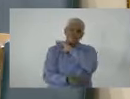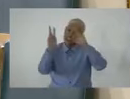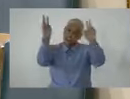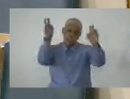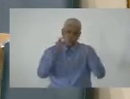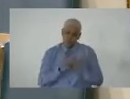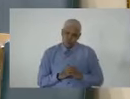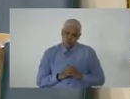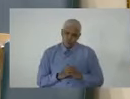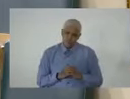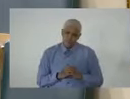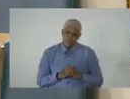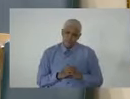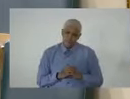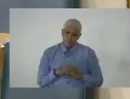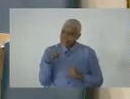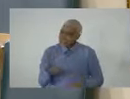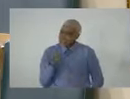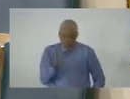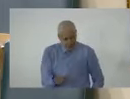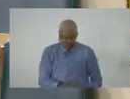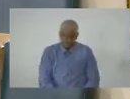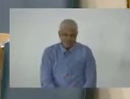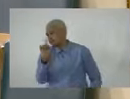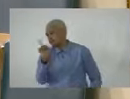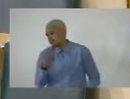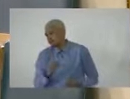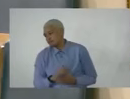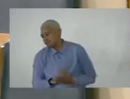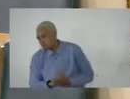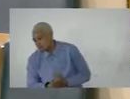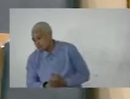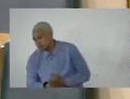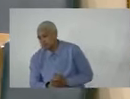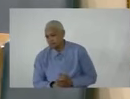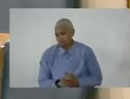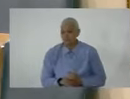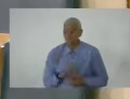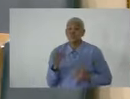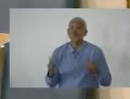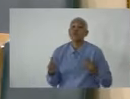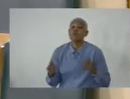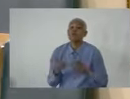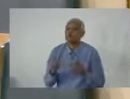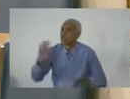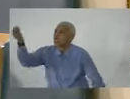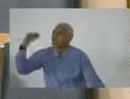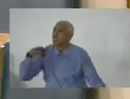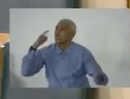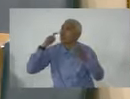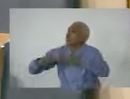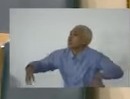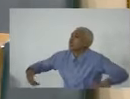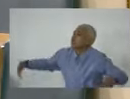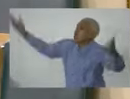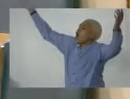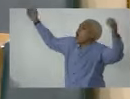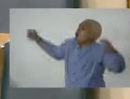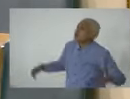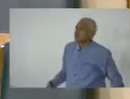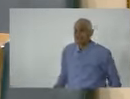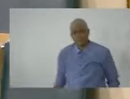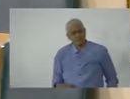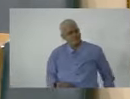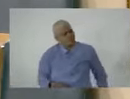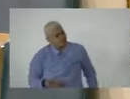issue. This is not. I am hearing it circulated that nobody was given notice. Nobody